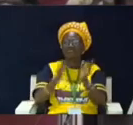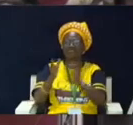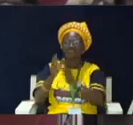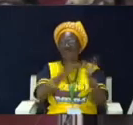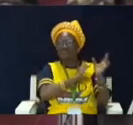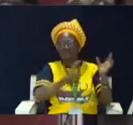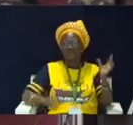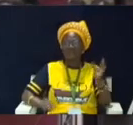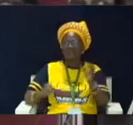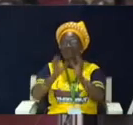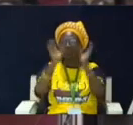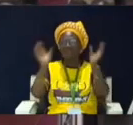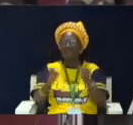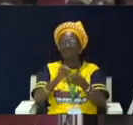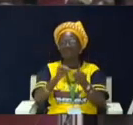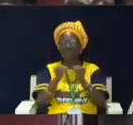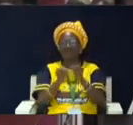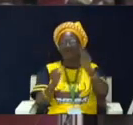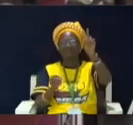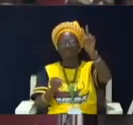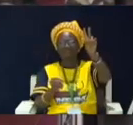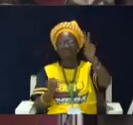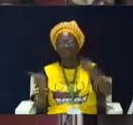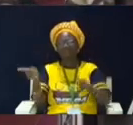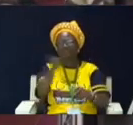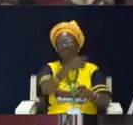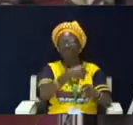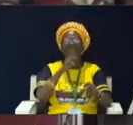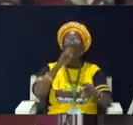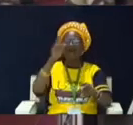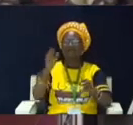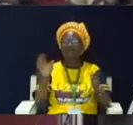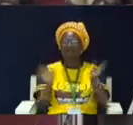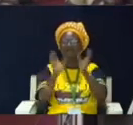Celebration number two, you are celebrating your own breakthroughs.